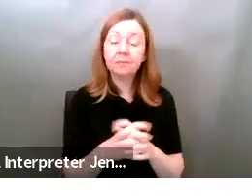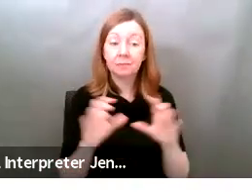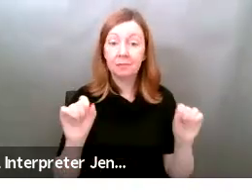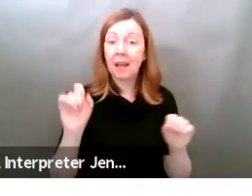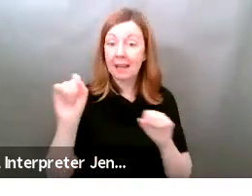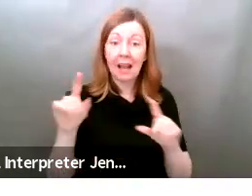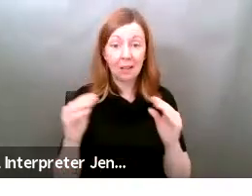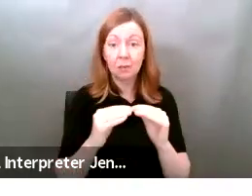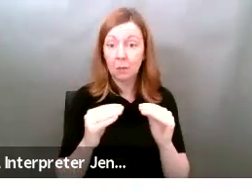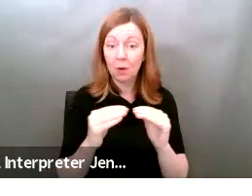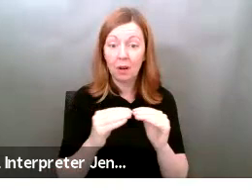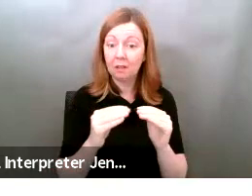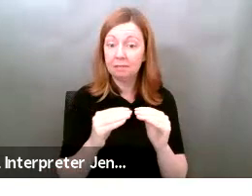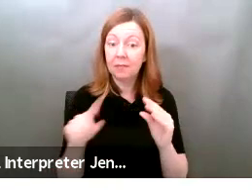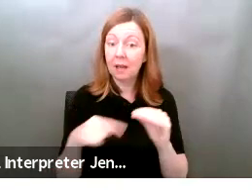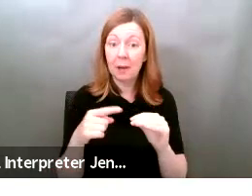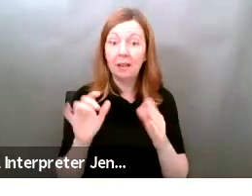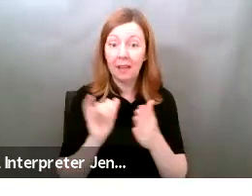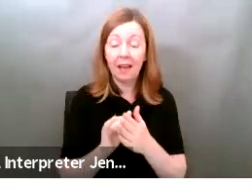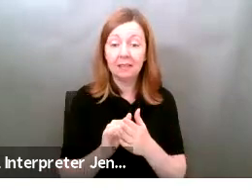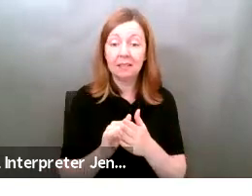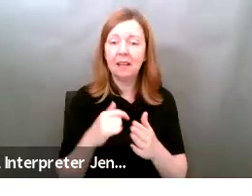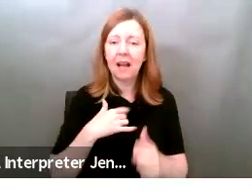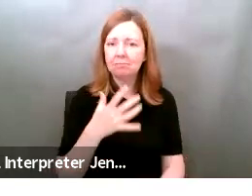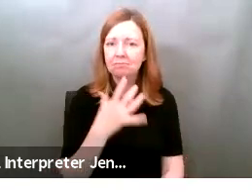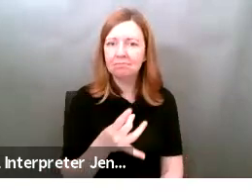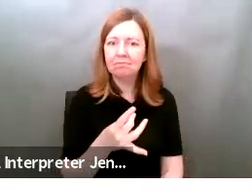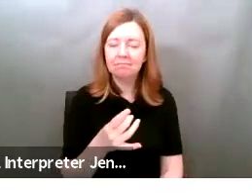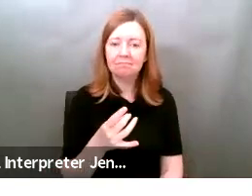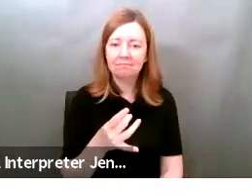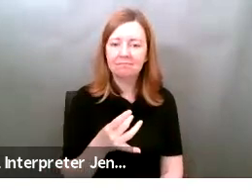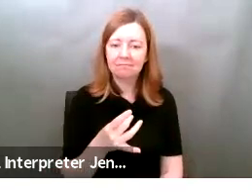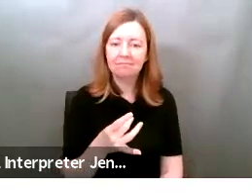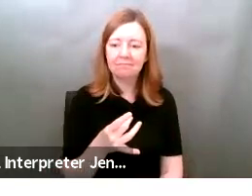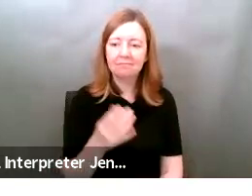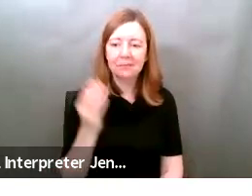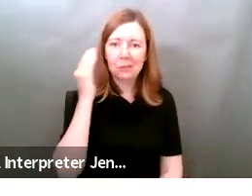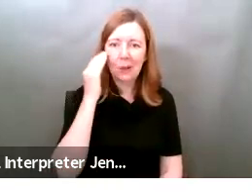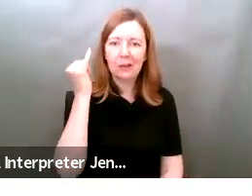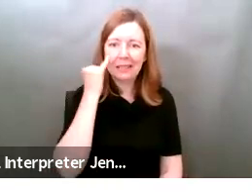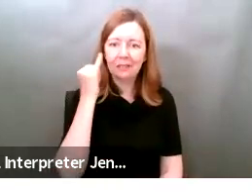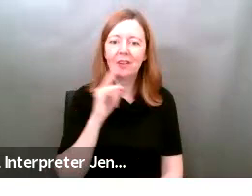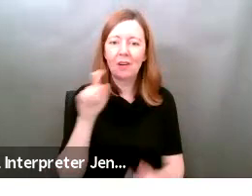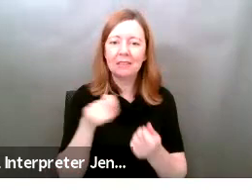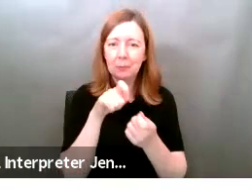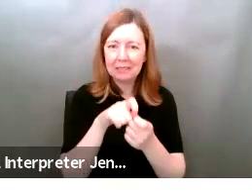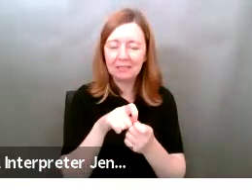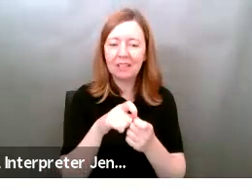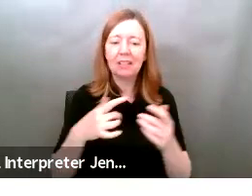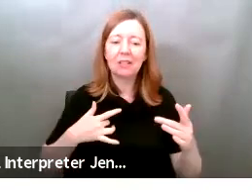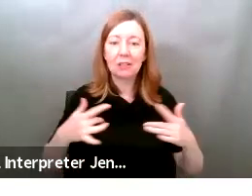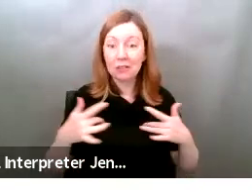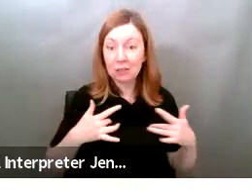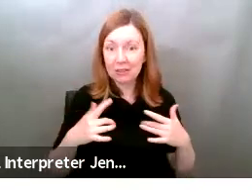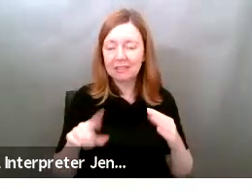some more about that. I'd be interested to know if there are specific